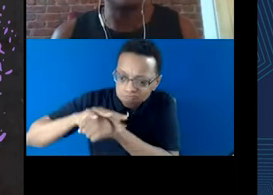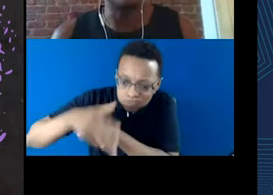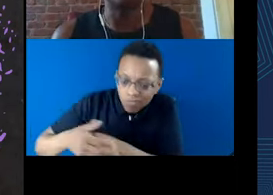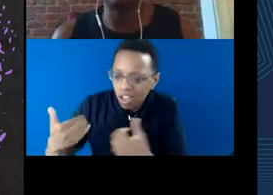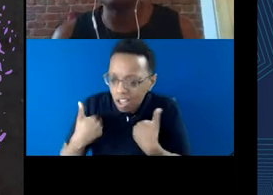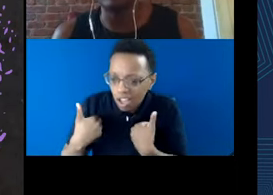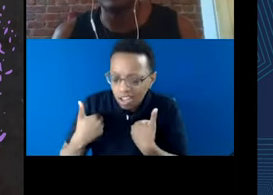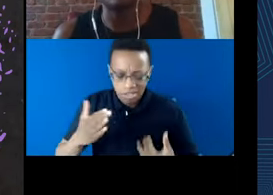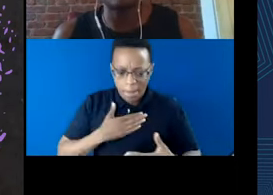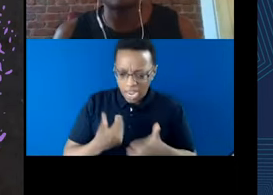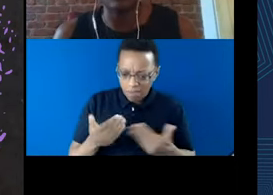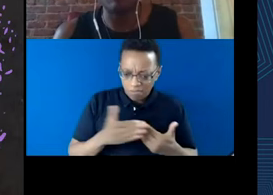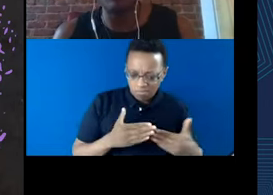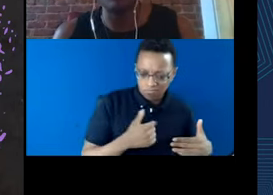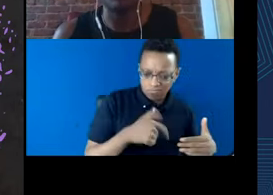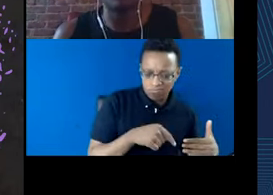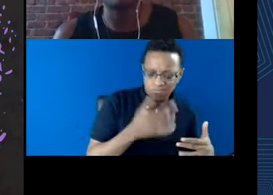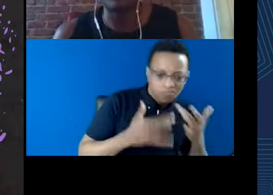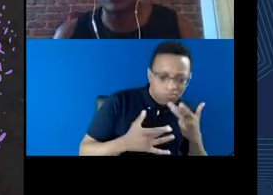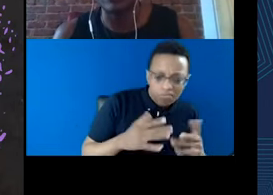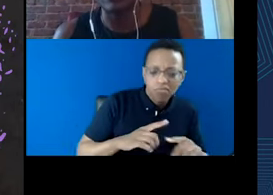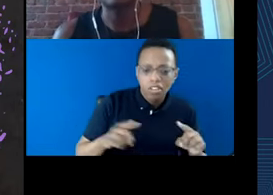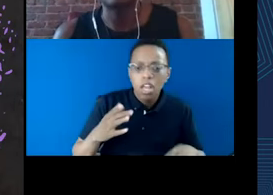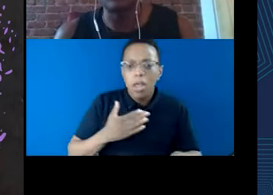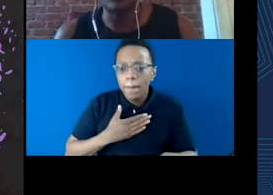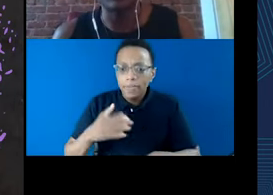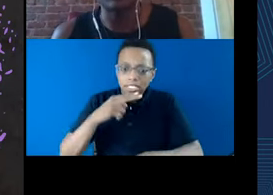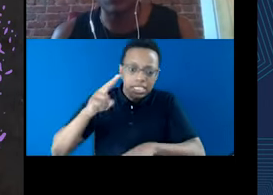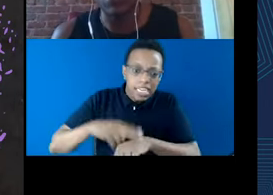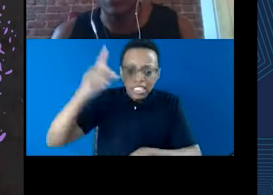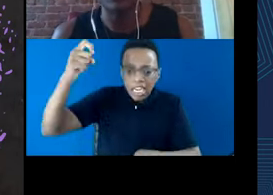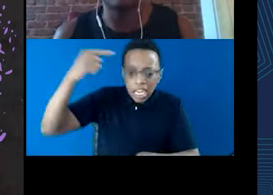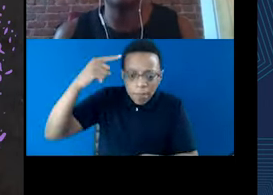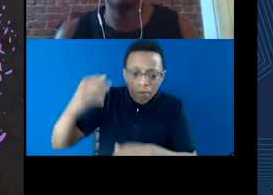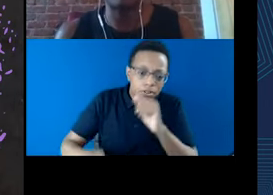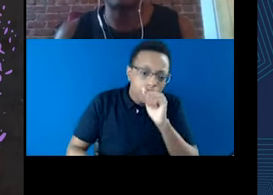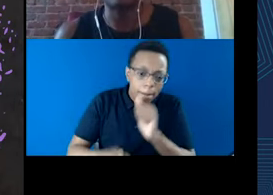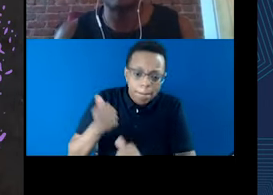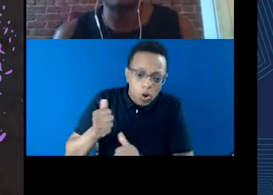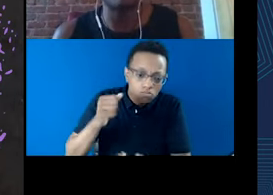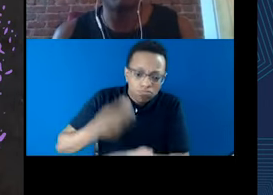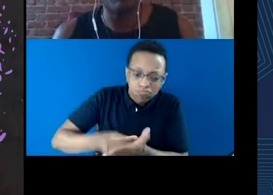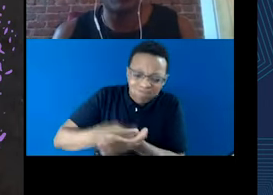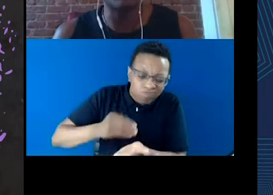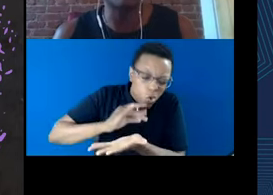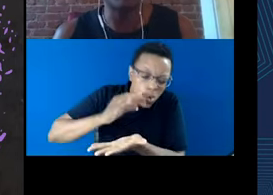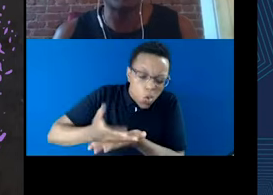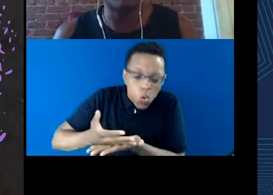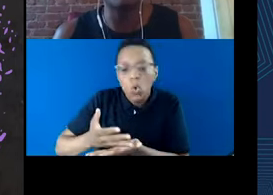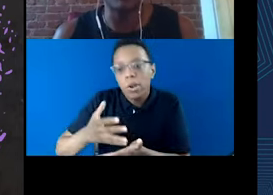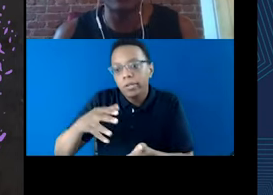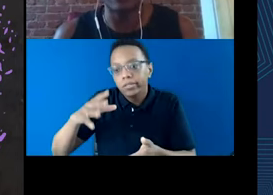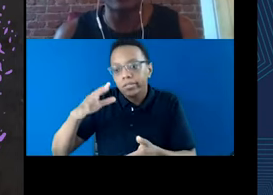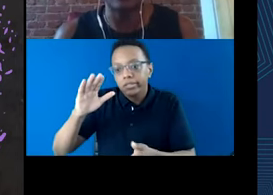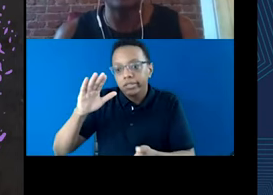when it's supposedly the nation's capital and one of the richest countries on earth, that no matter whether a Republican or a